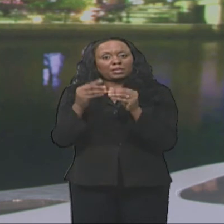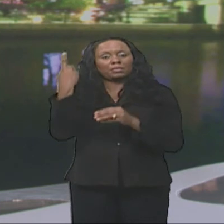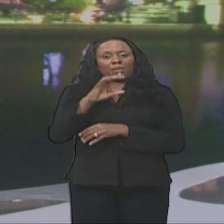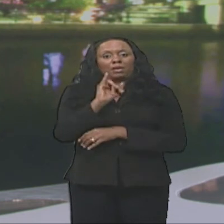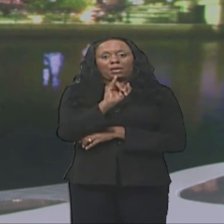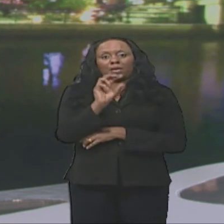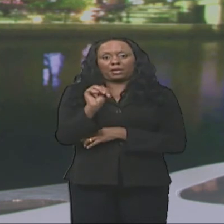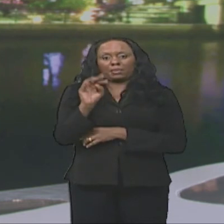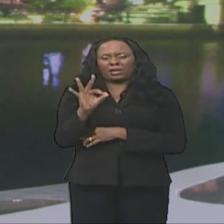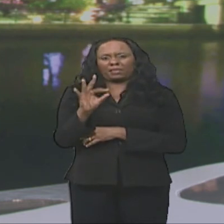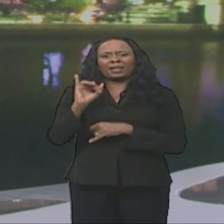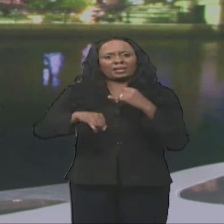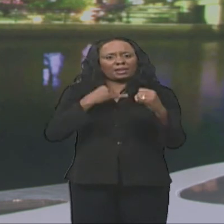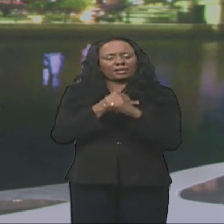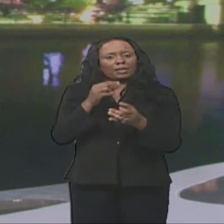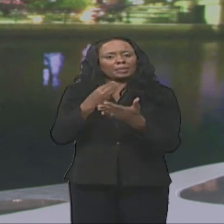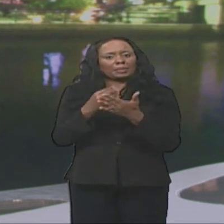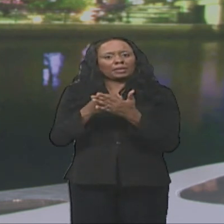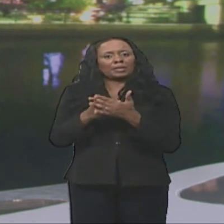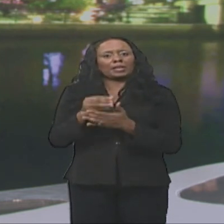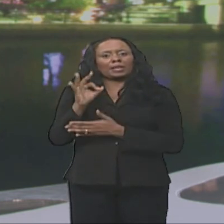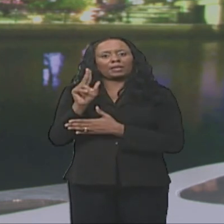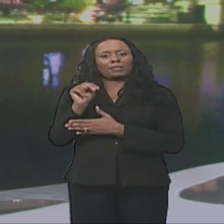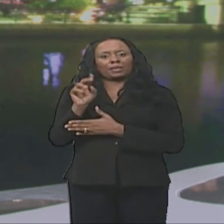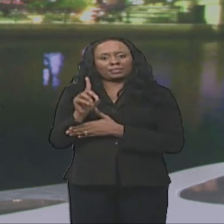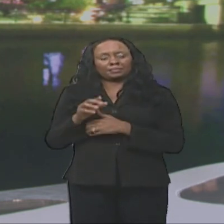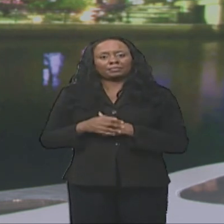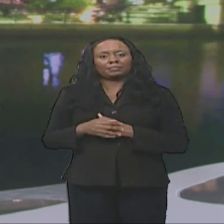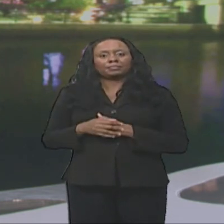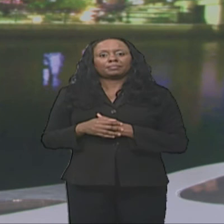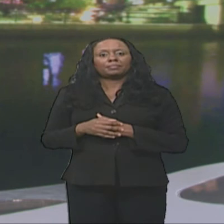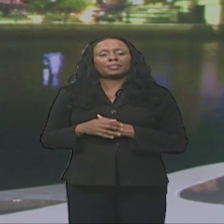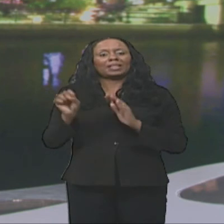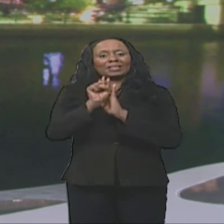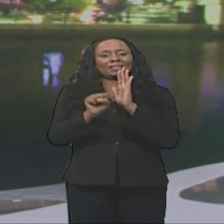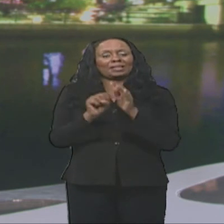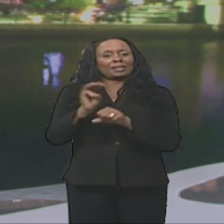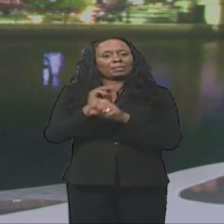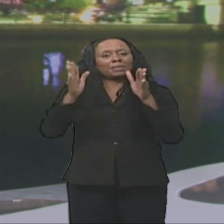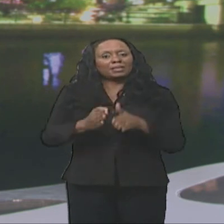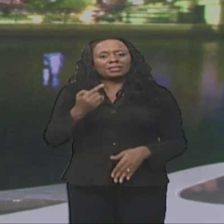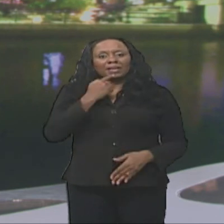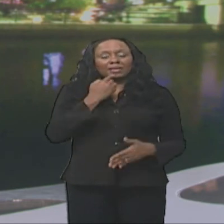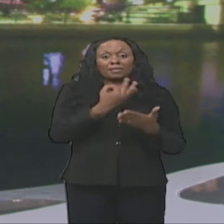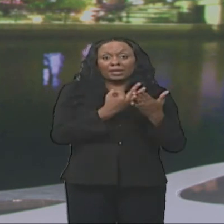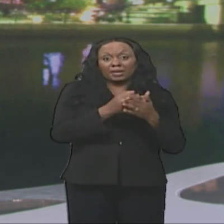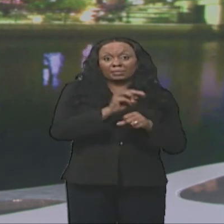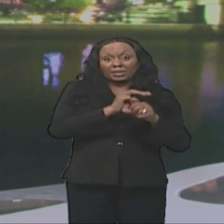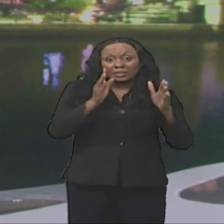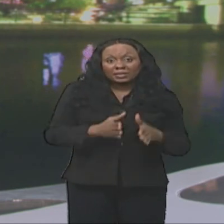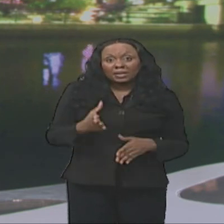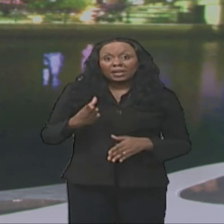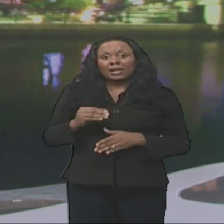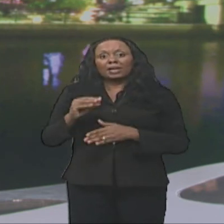International Monetary Fund and the World Bank. State Minister Joseph Harmon said that Finance Minister Winston Jordan and the Governor of the Bank of Ghana